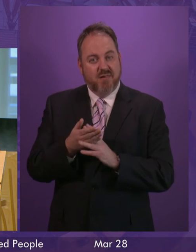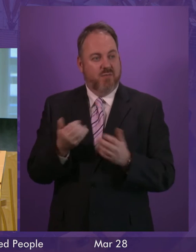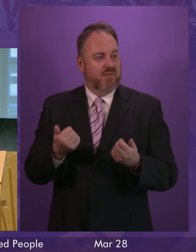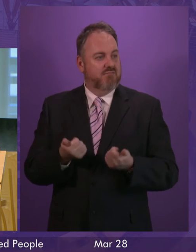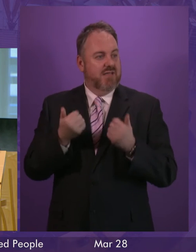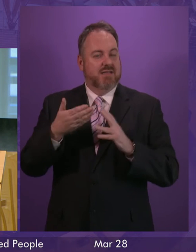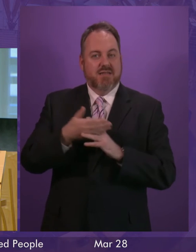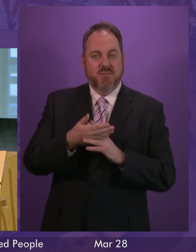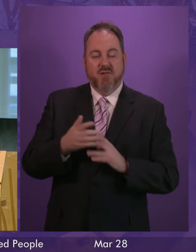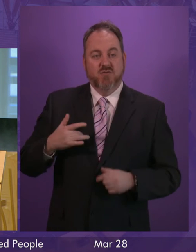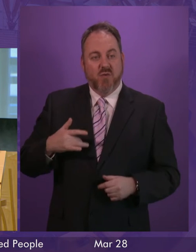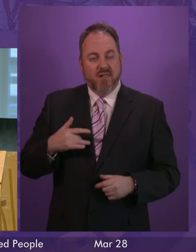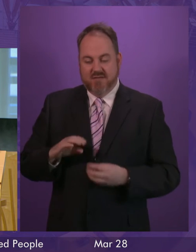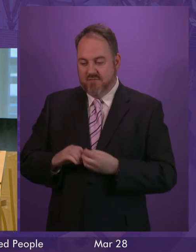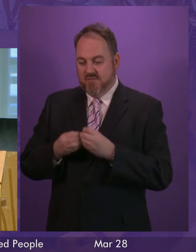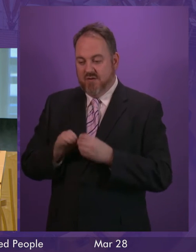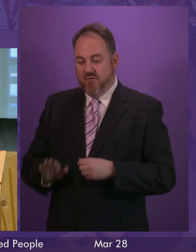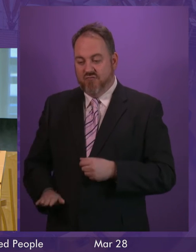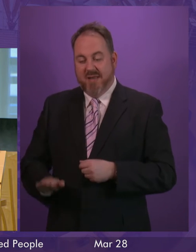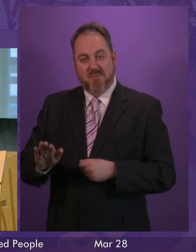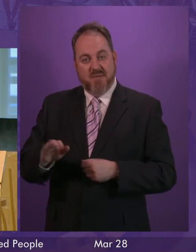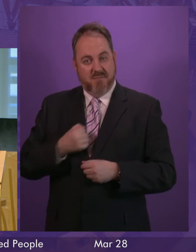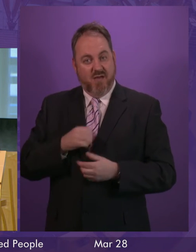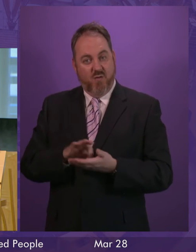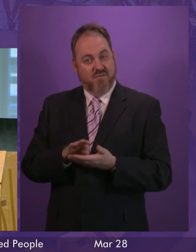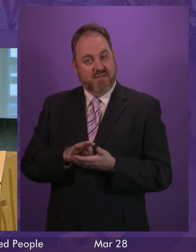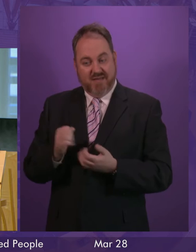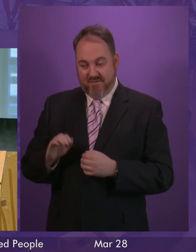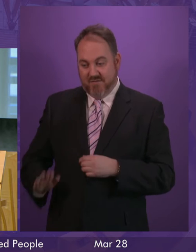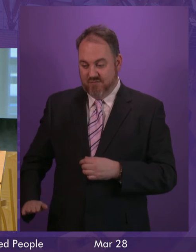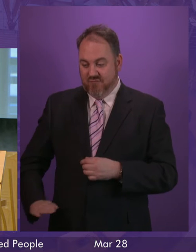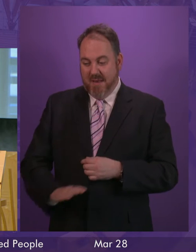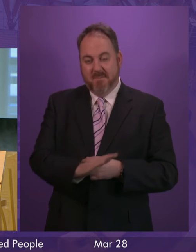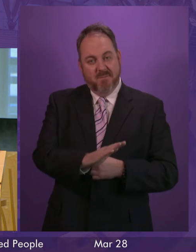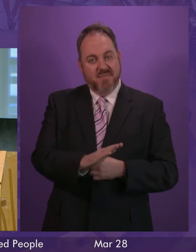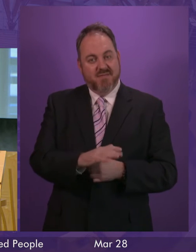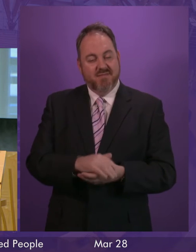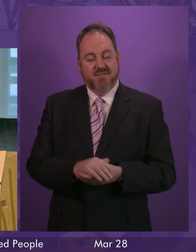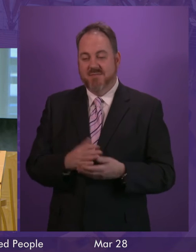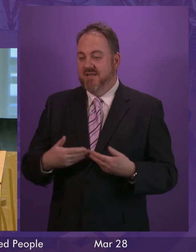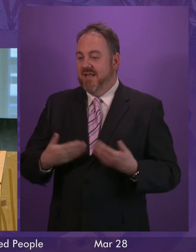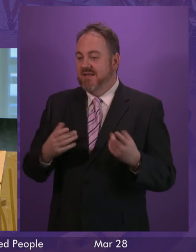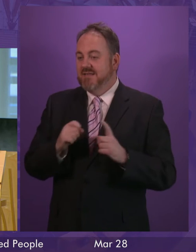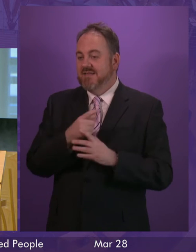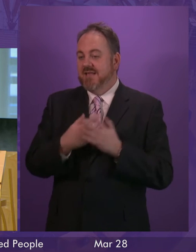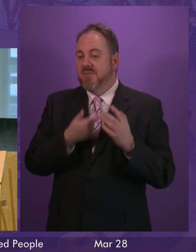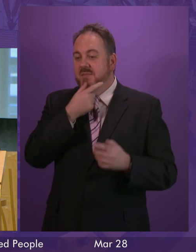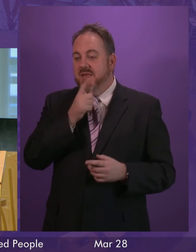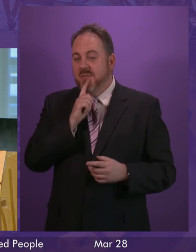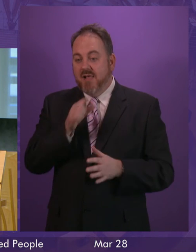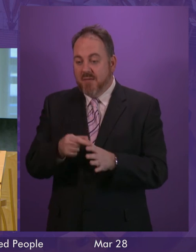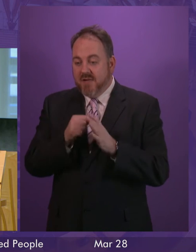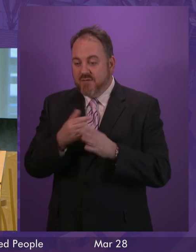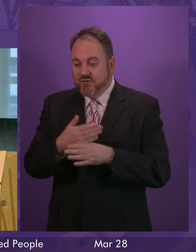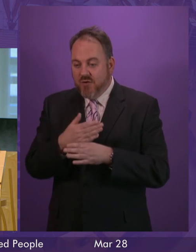ramp as I did when I first opened my office in Del Rye 12 years ago to offering an interview to any disabled person who meets minimum job criteria